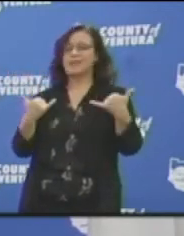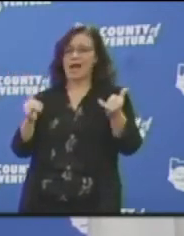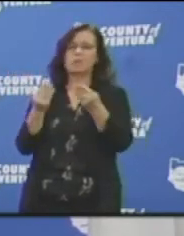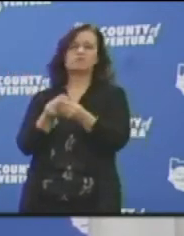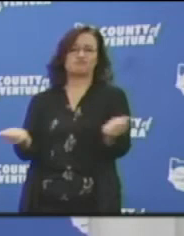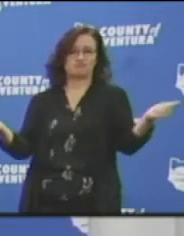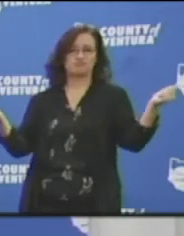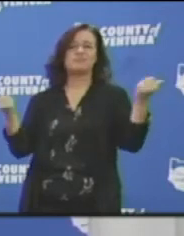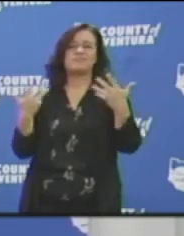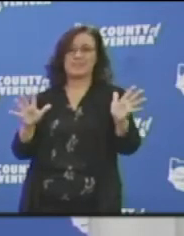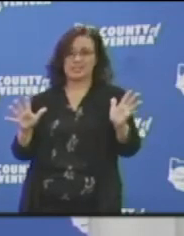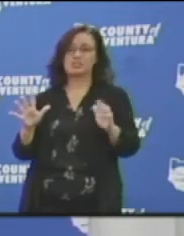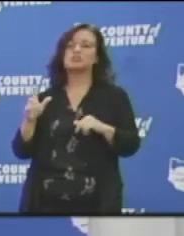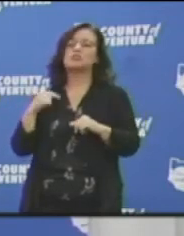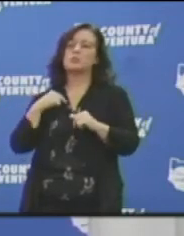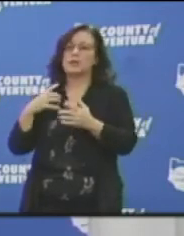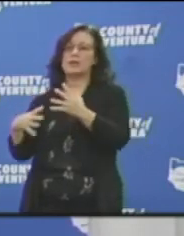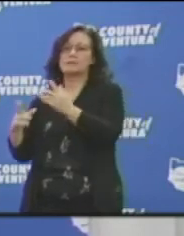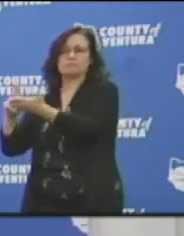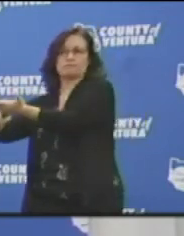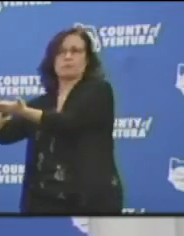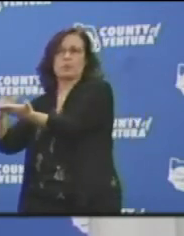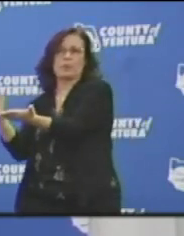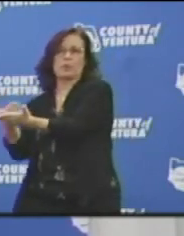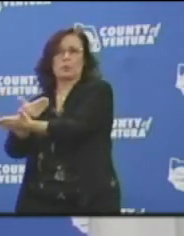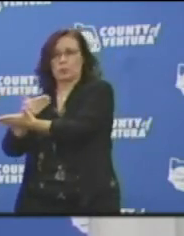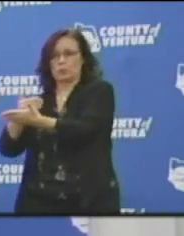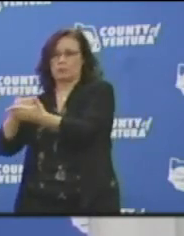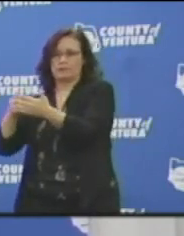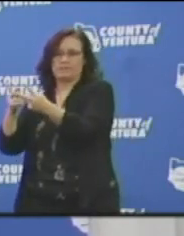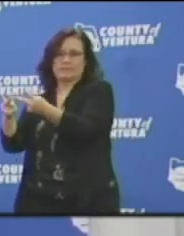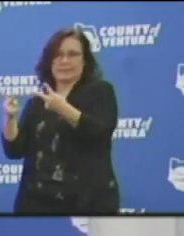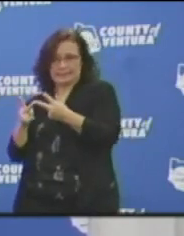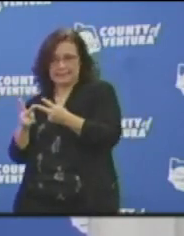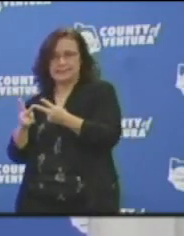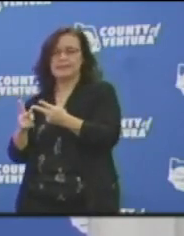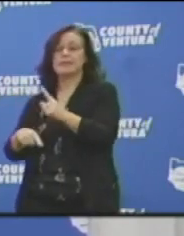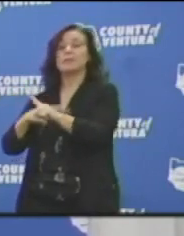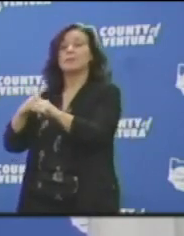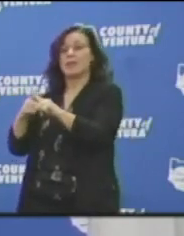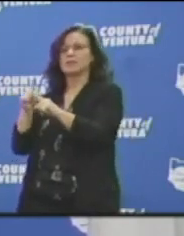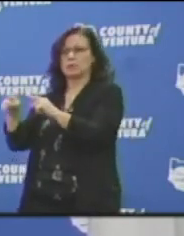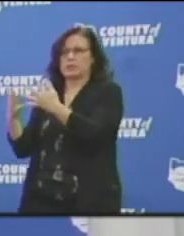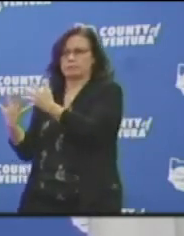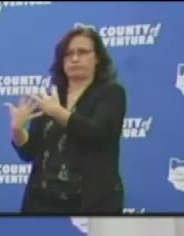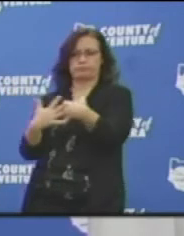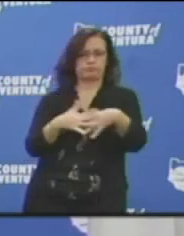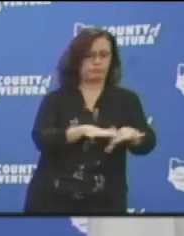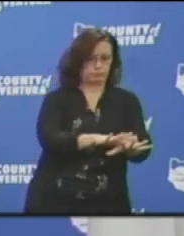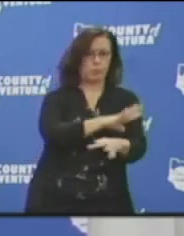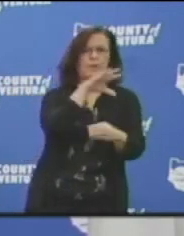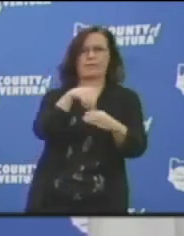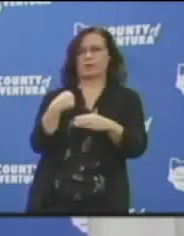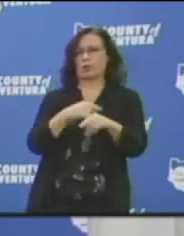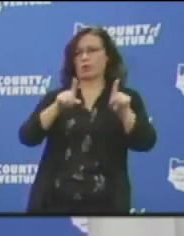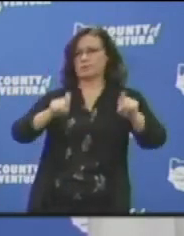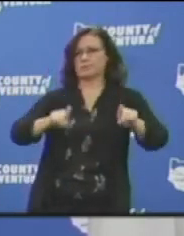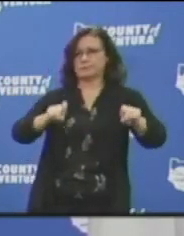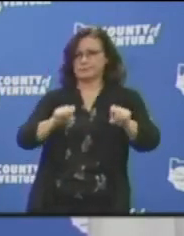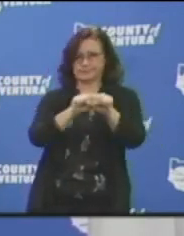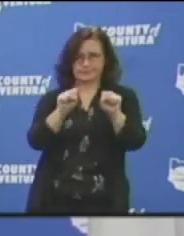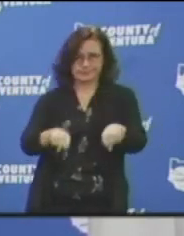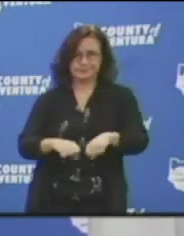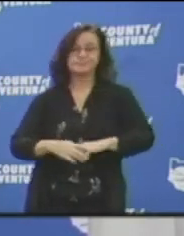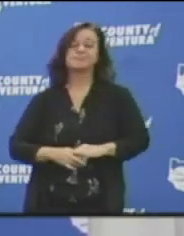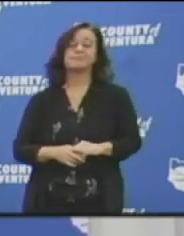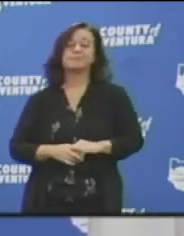and incorporated additional capacity into our testing system. As a result, all our